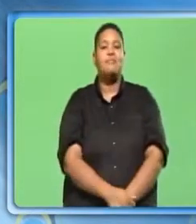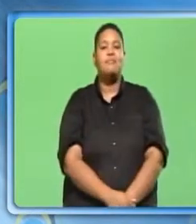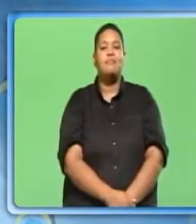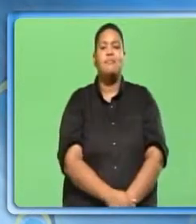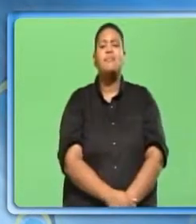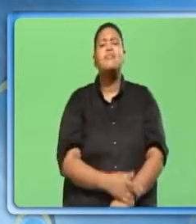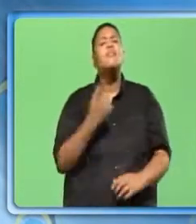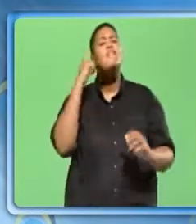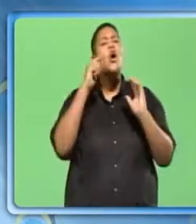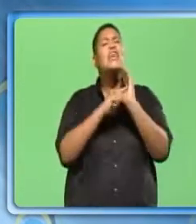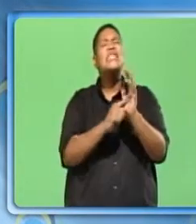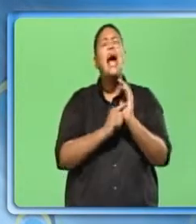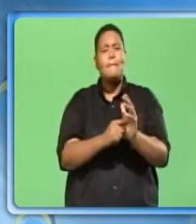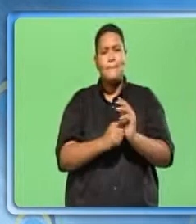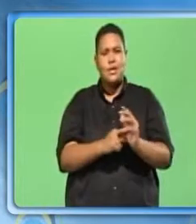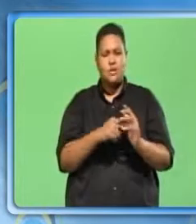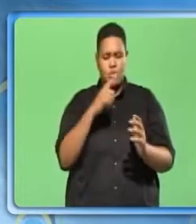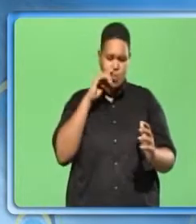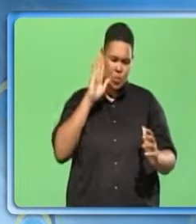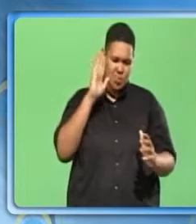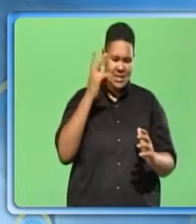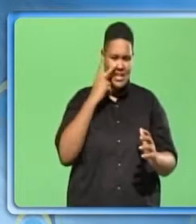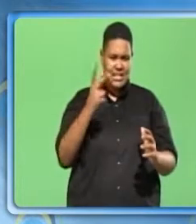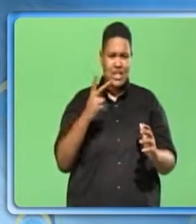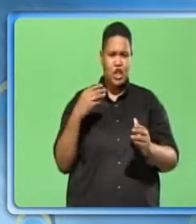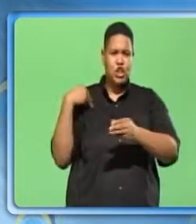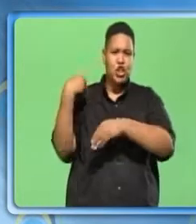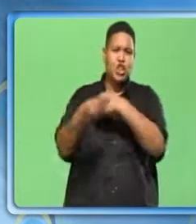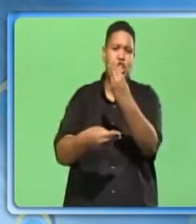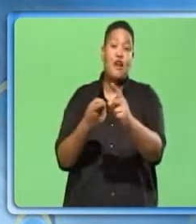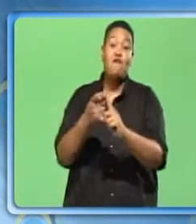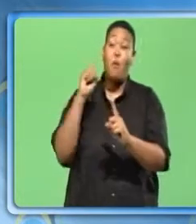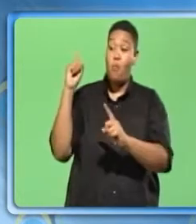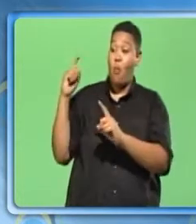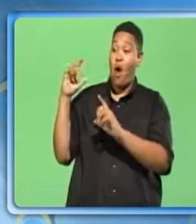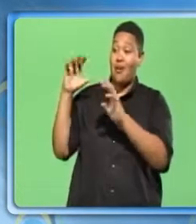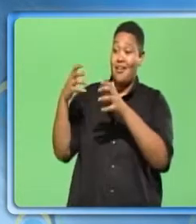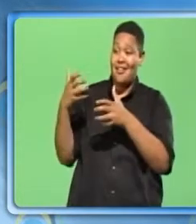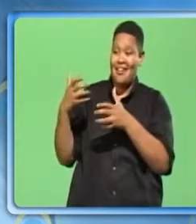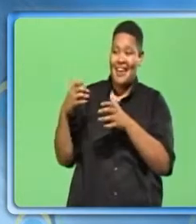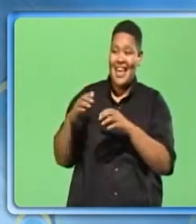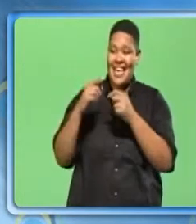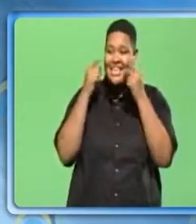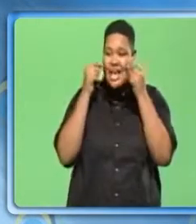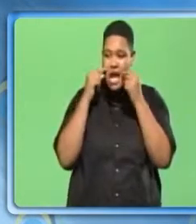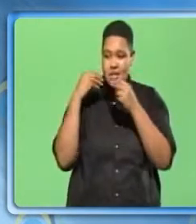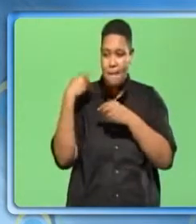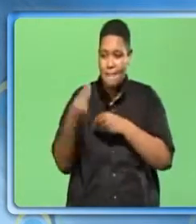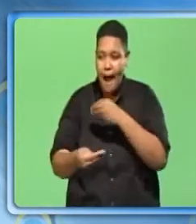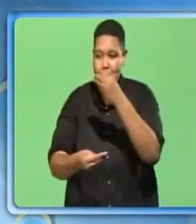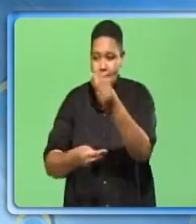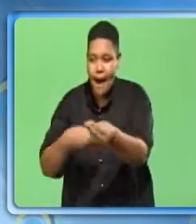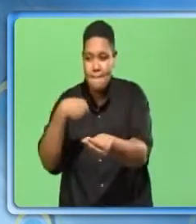Let's use this example to map the transmission of a gene from one generation of cats to the other.